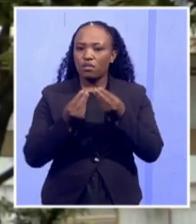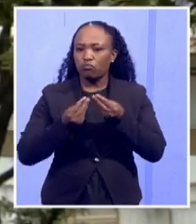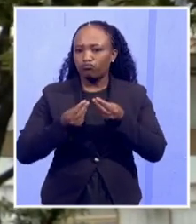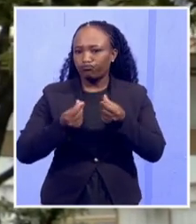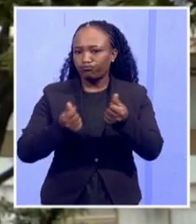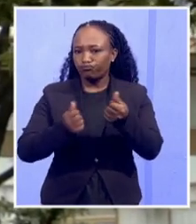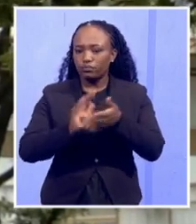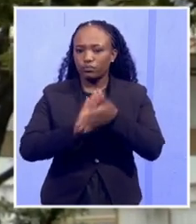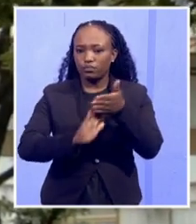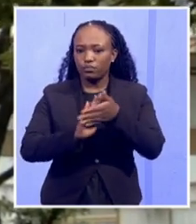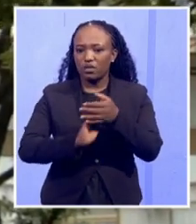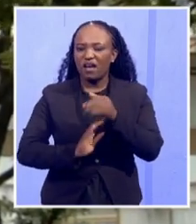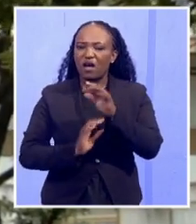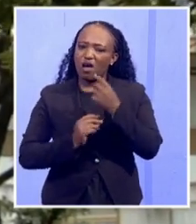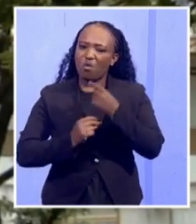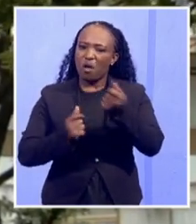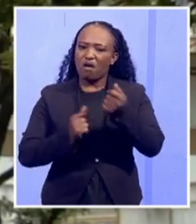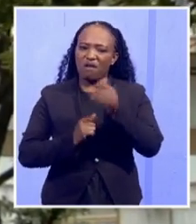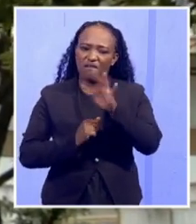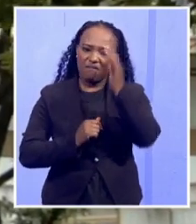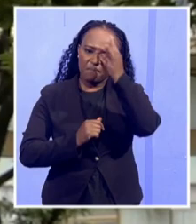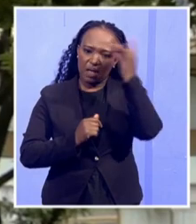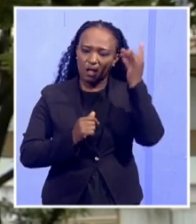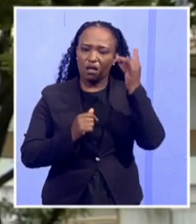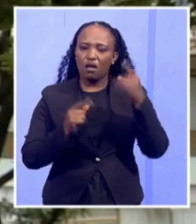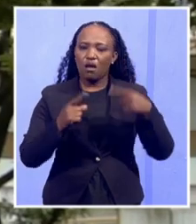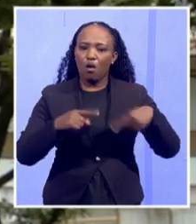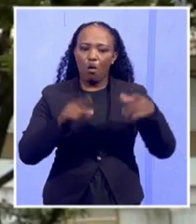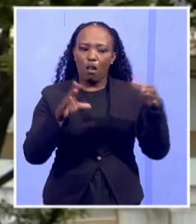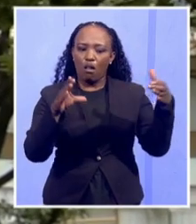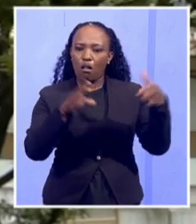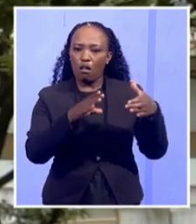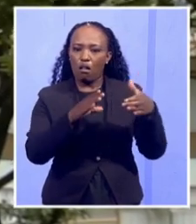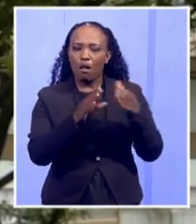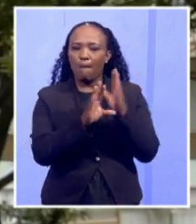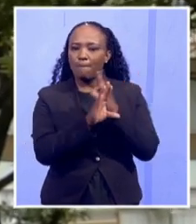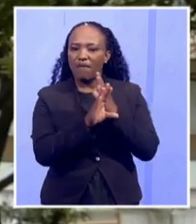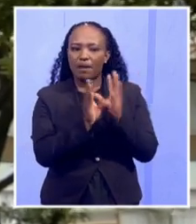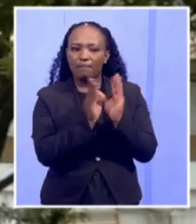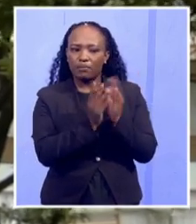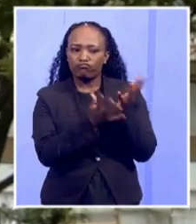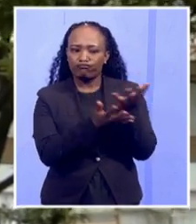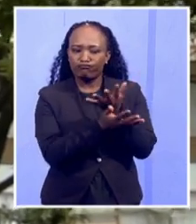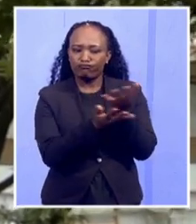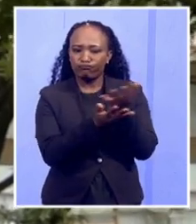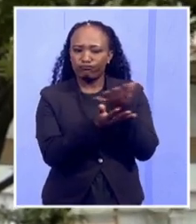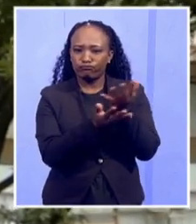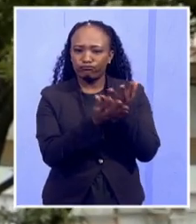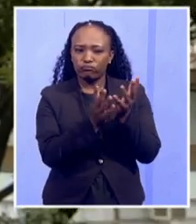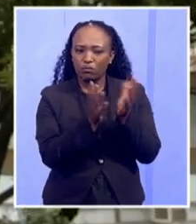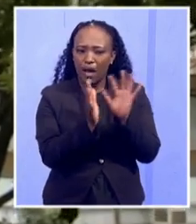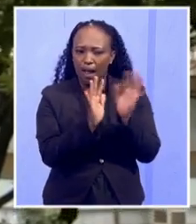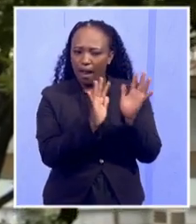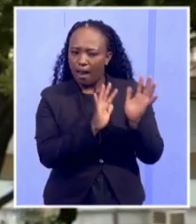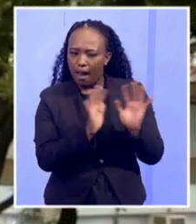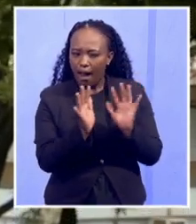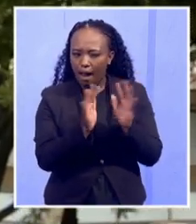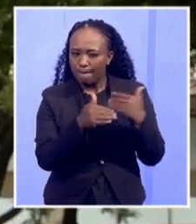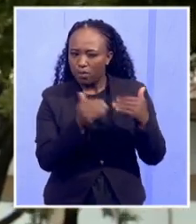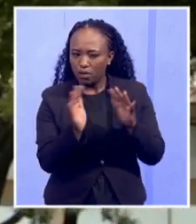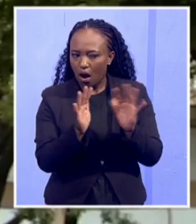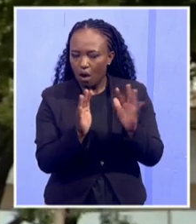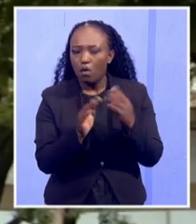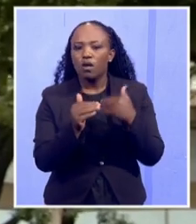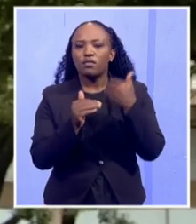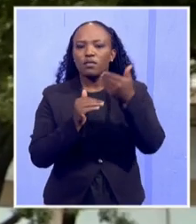do now, quick 5 minutes meeting with all the whips of various caucuses, just to take them through the processes before